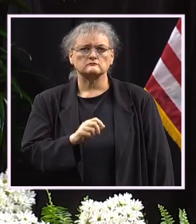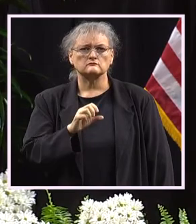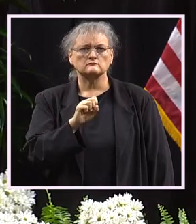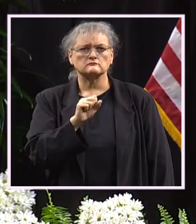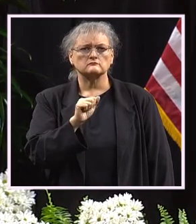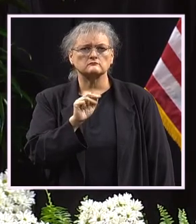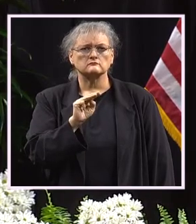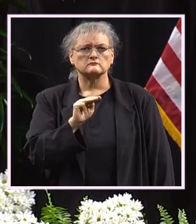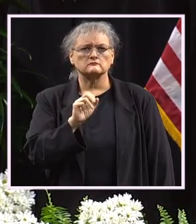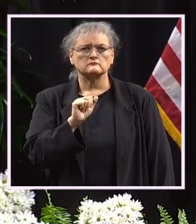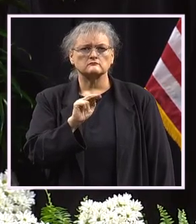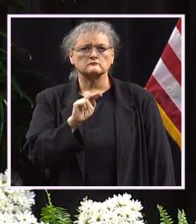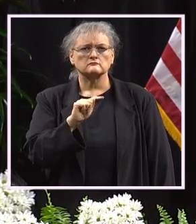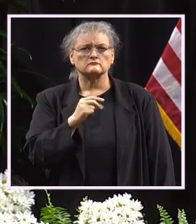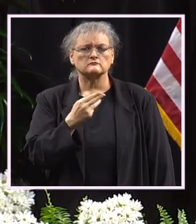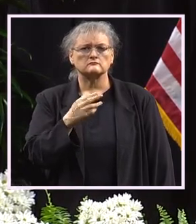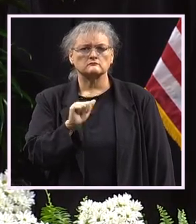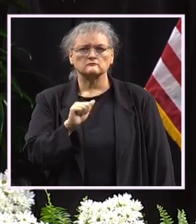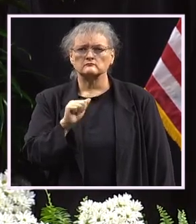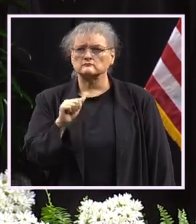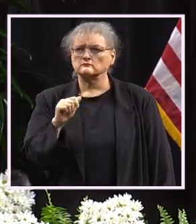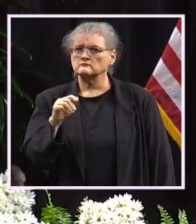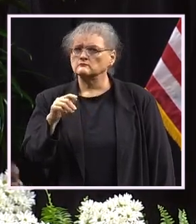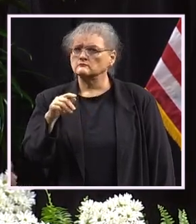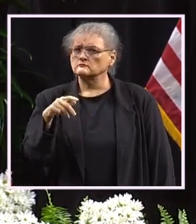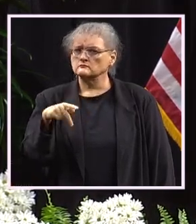Samantha Bottle, MBA.